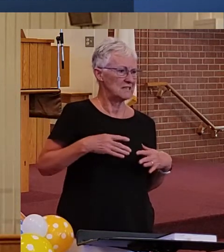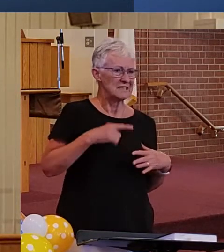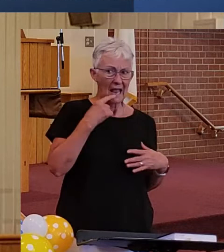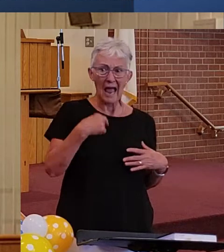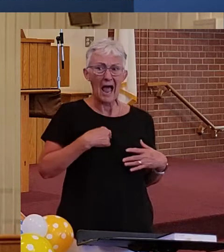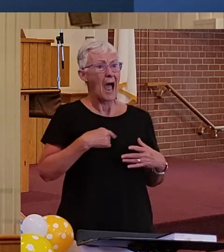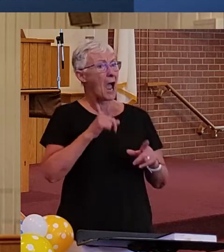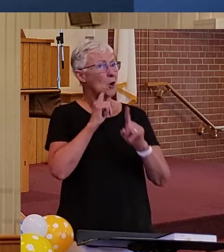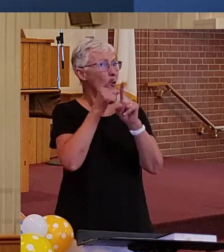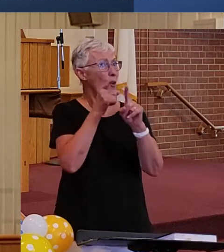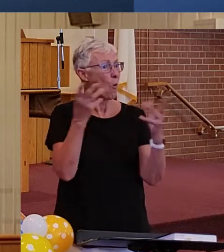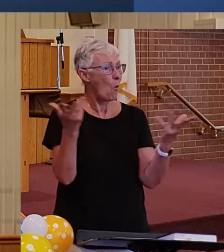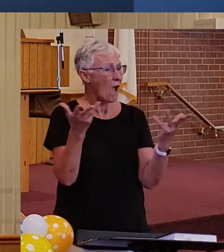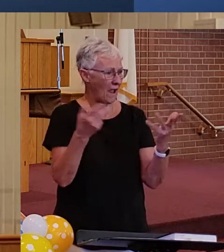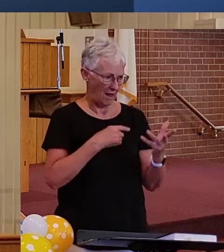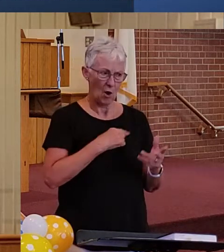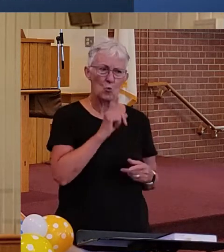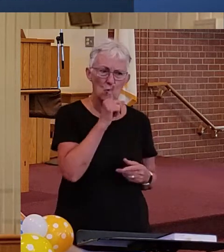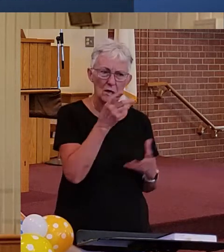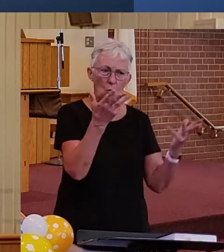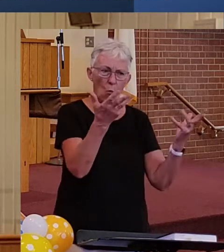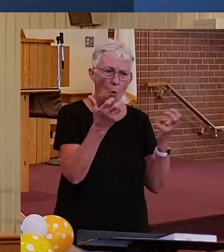I had something in mind driving me.